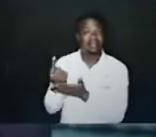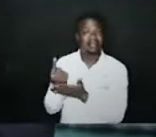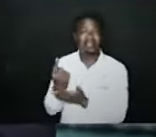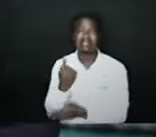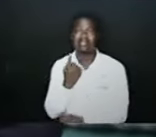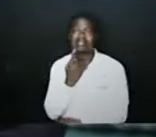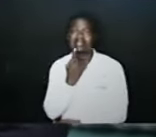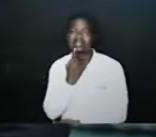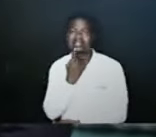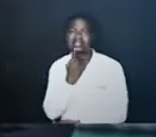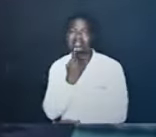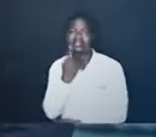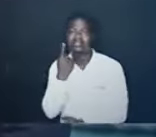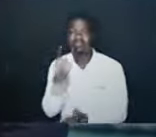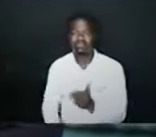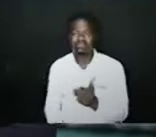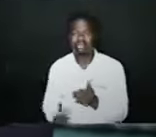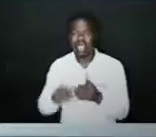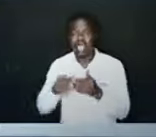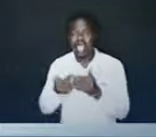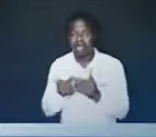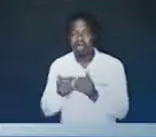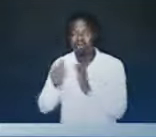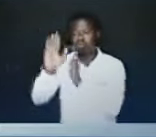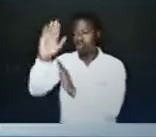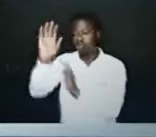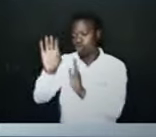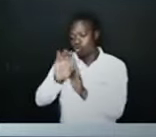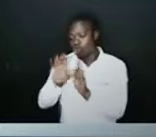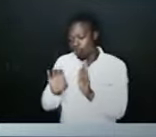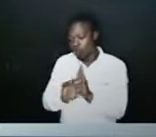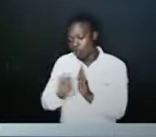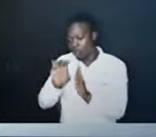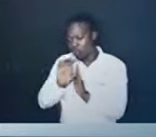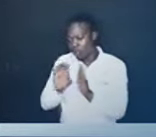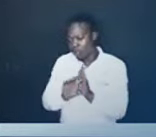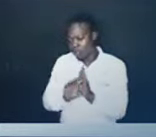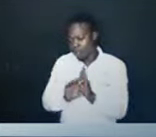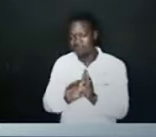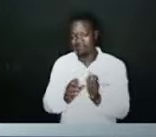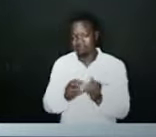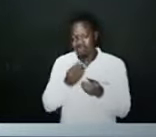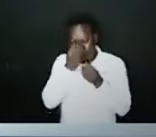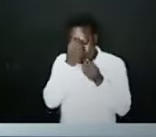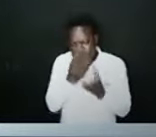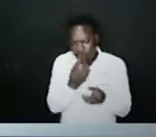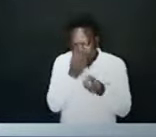incentive to keeping the commands of God is missiological.